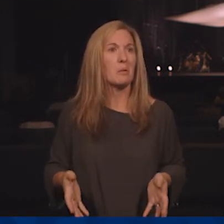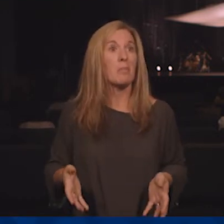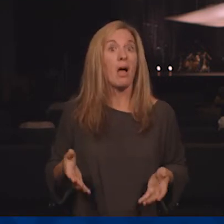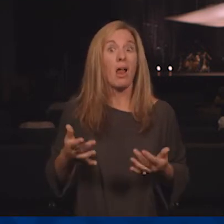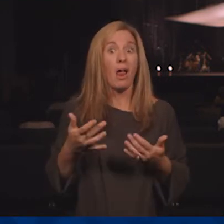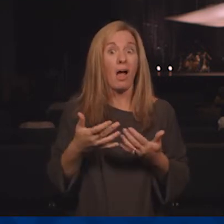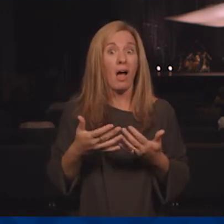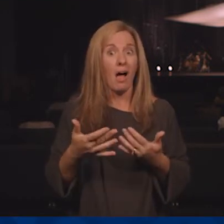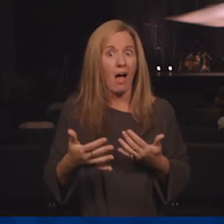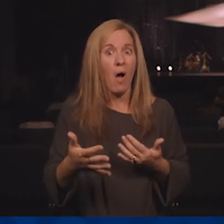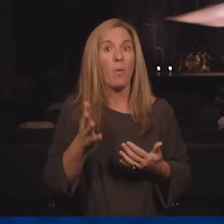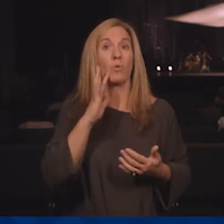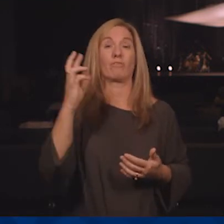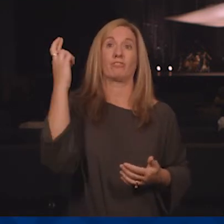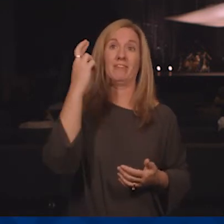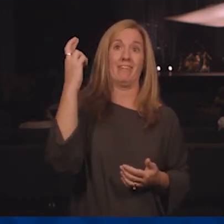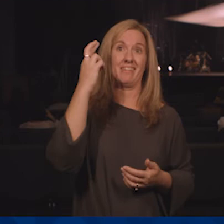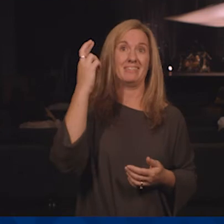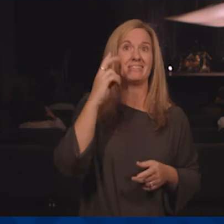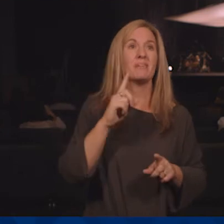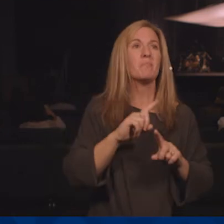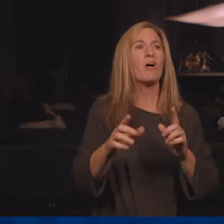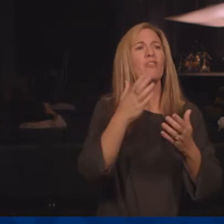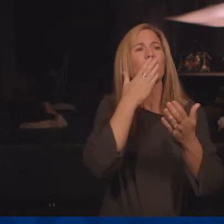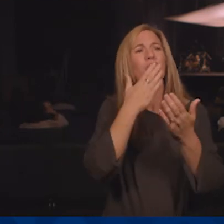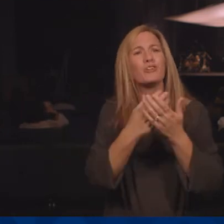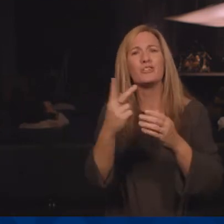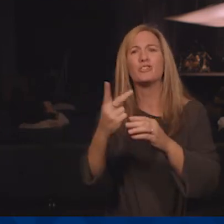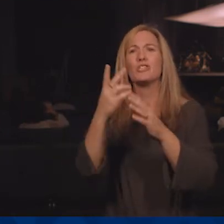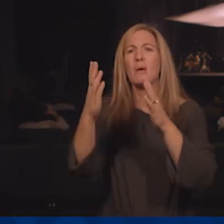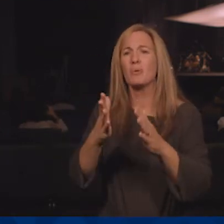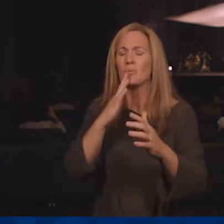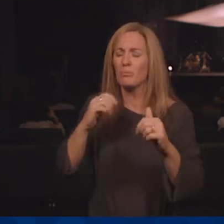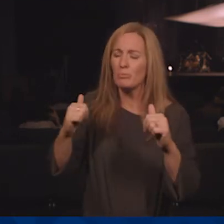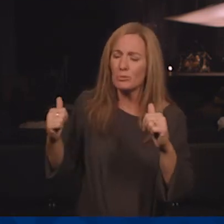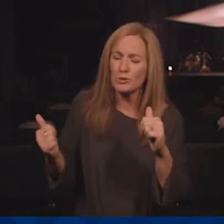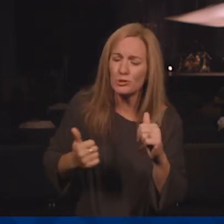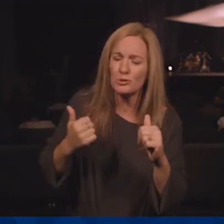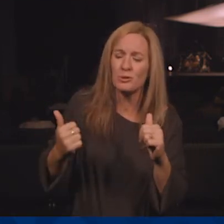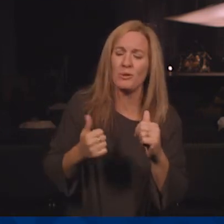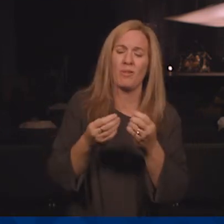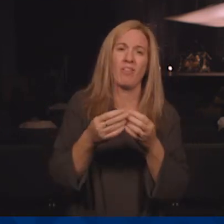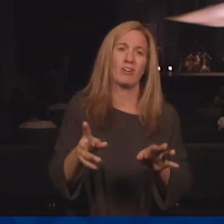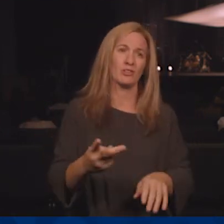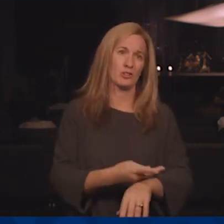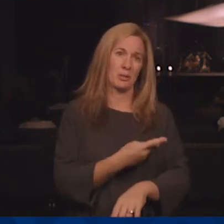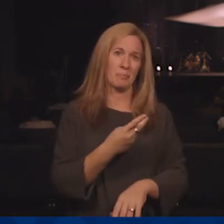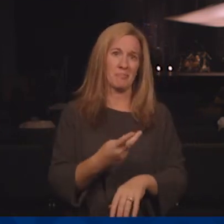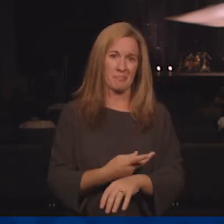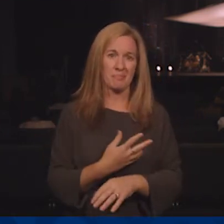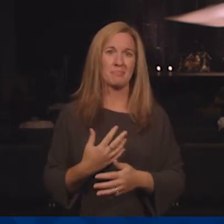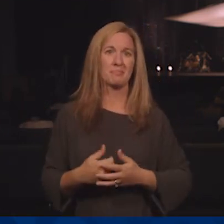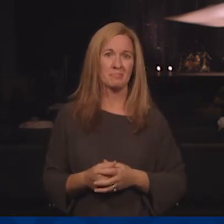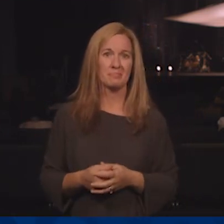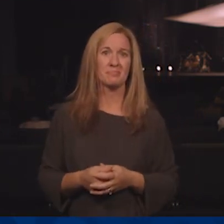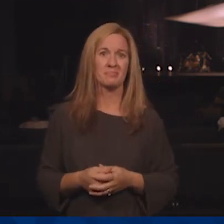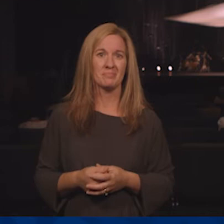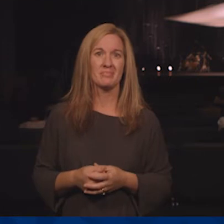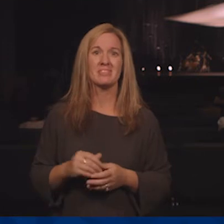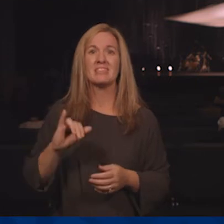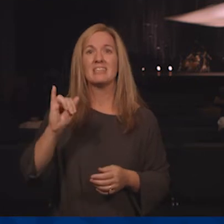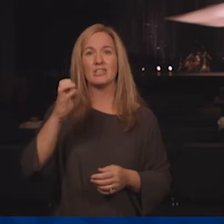The good shepherd pursues lost sheep. This is how